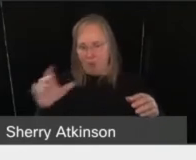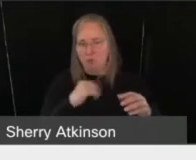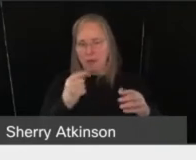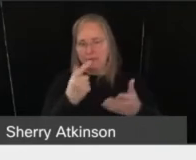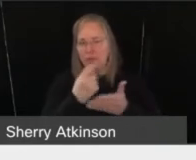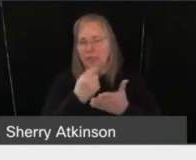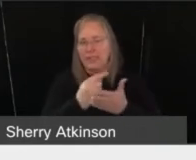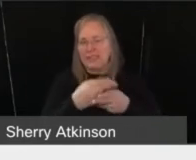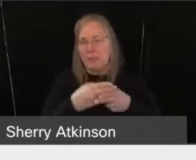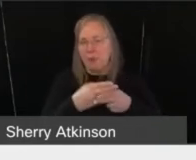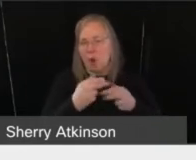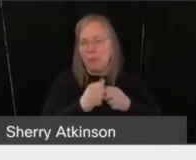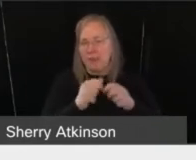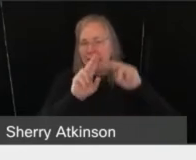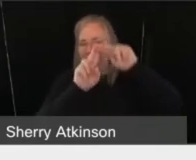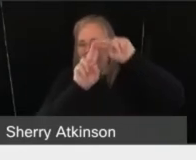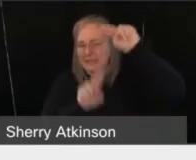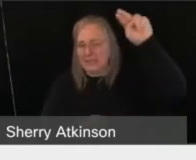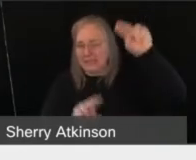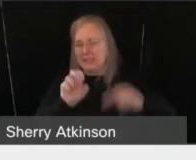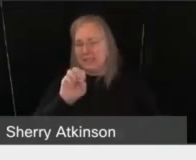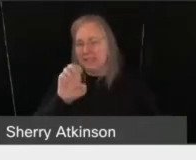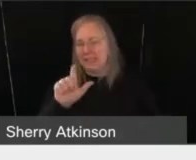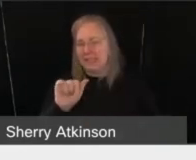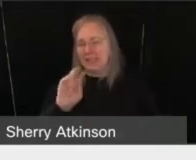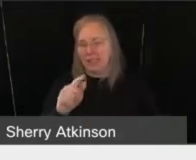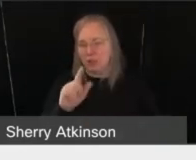And so, no, we're in there a lot.